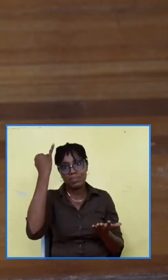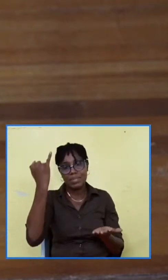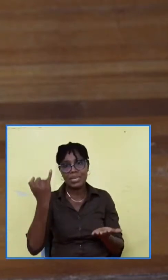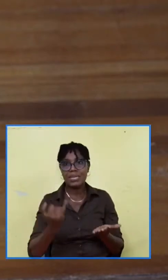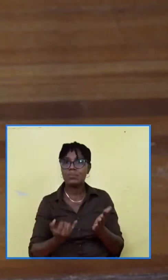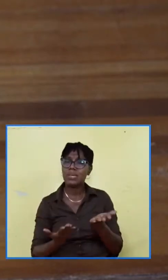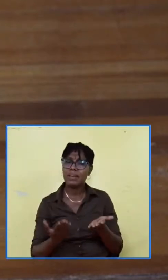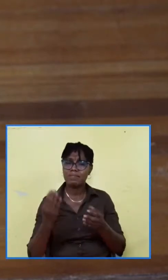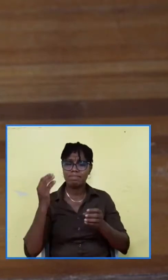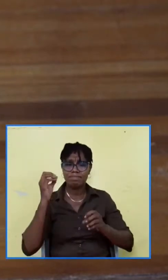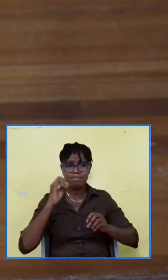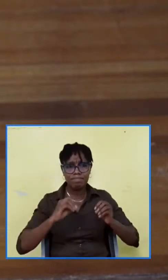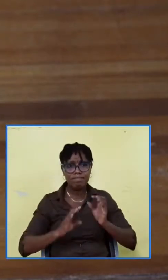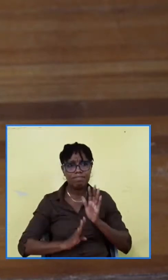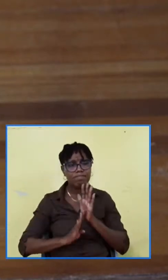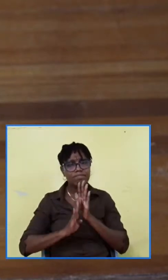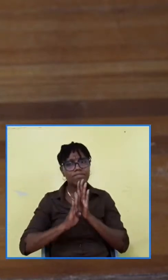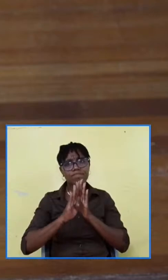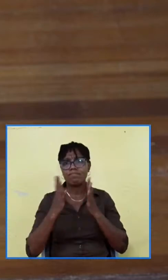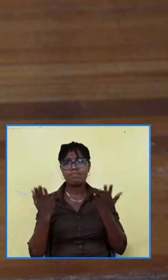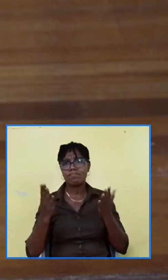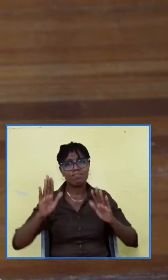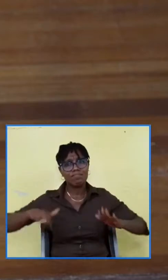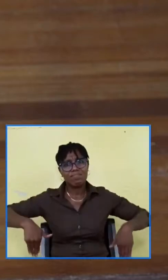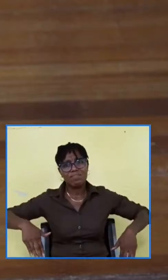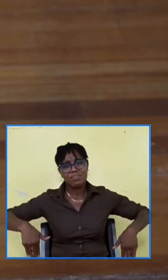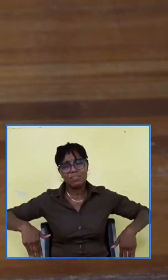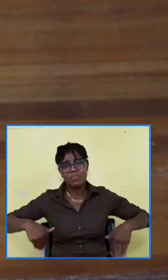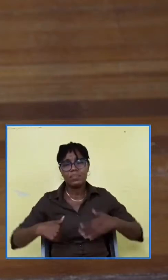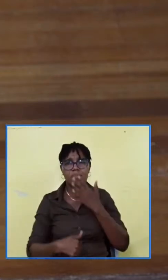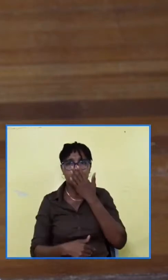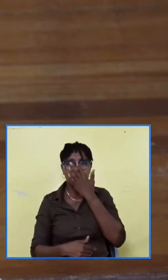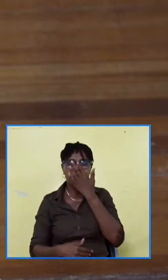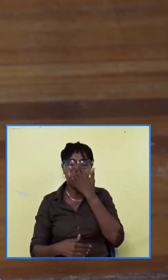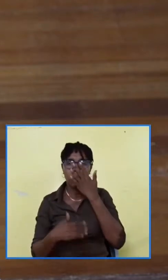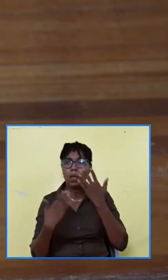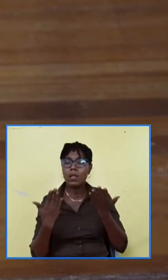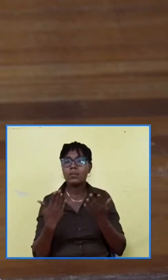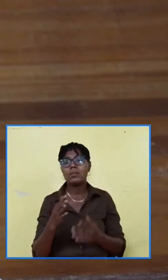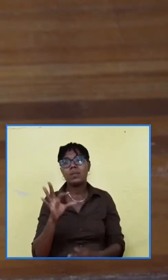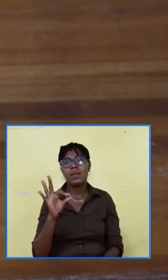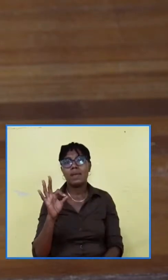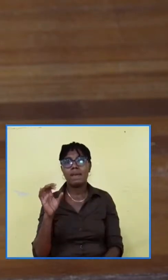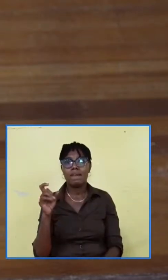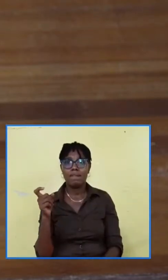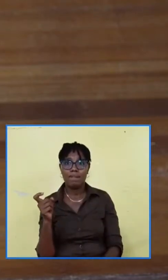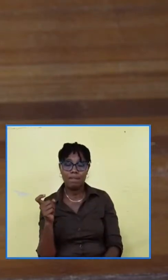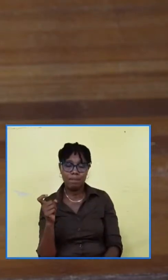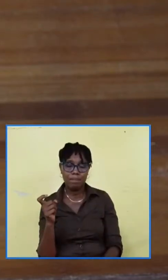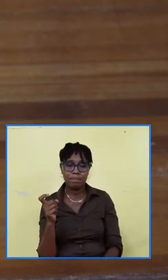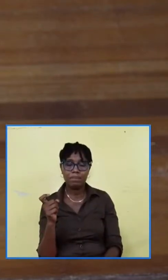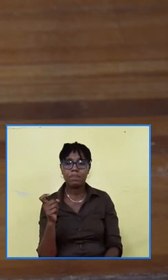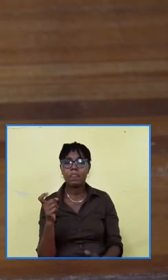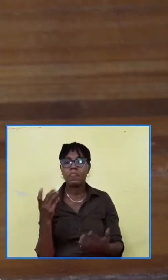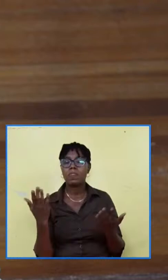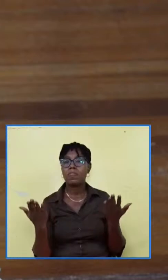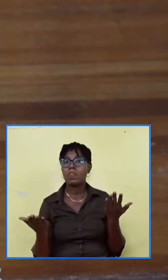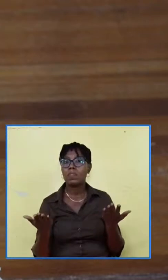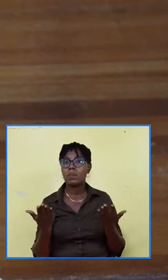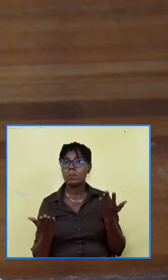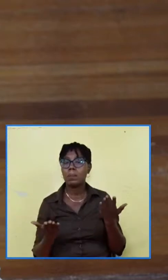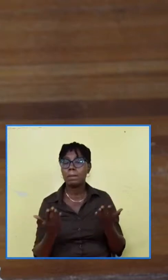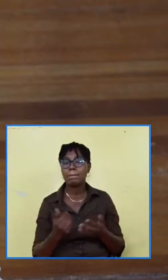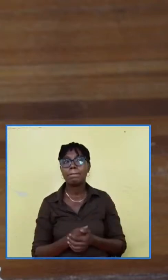we think about. Another one that would get around the whole problem of FX, where it's still a big issue, is